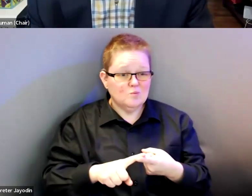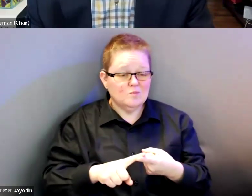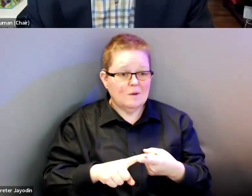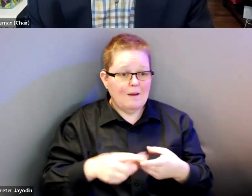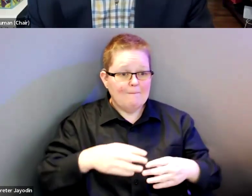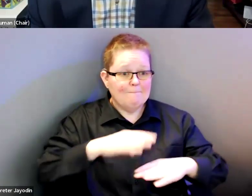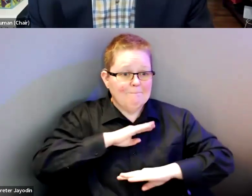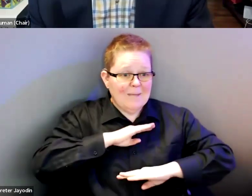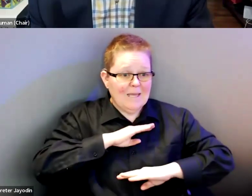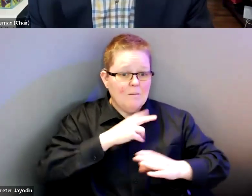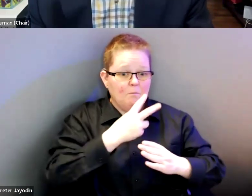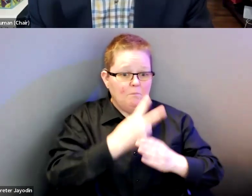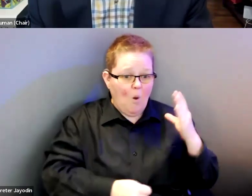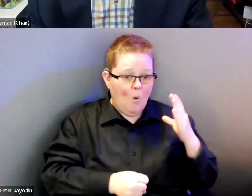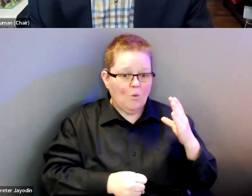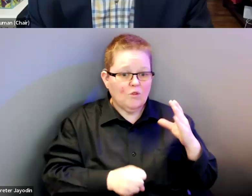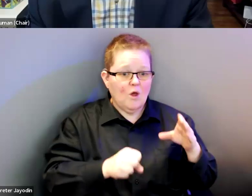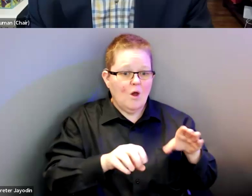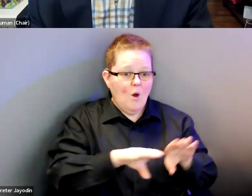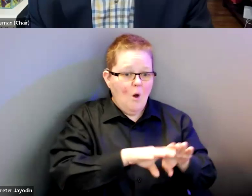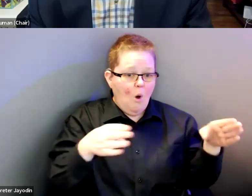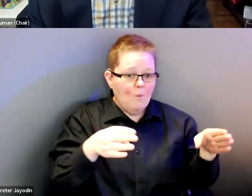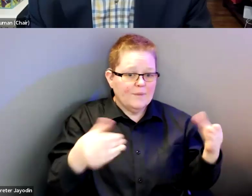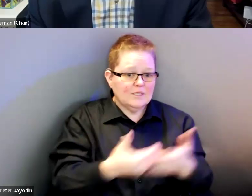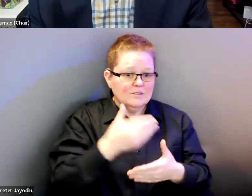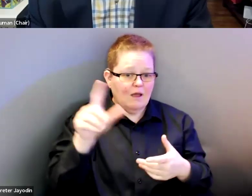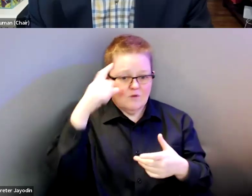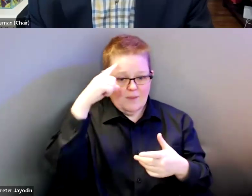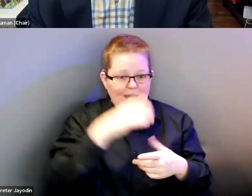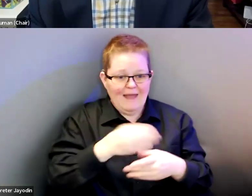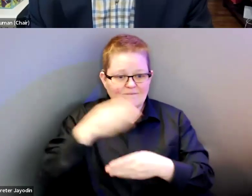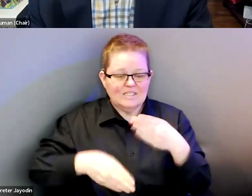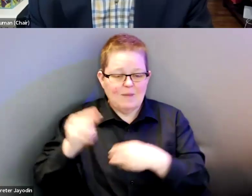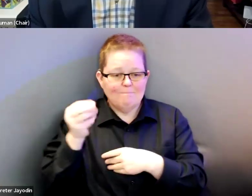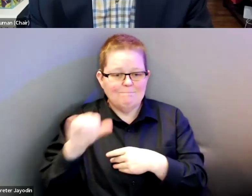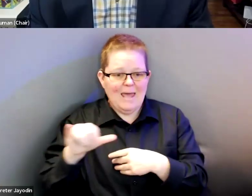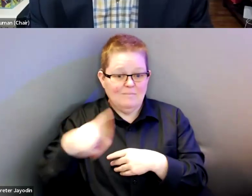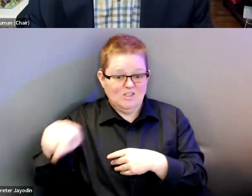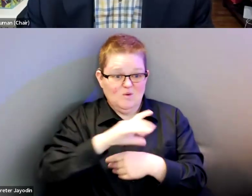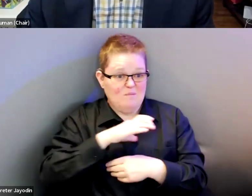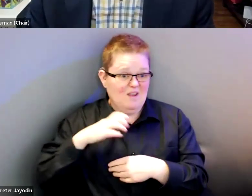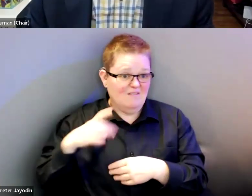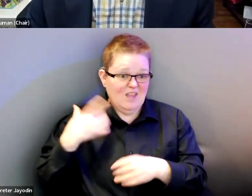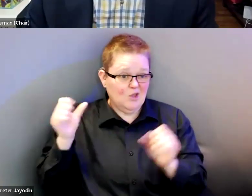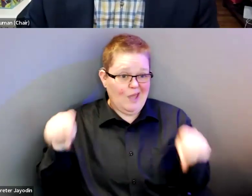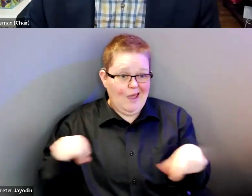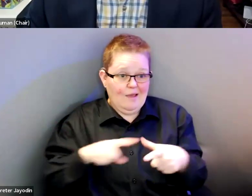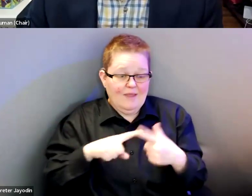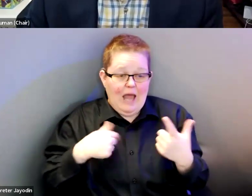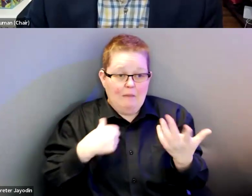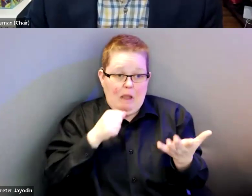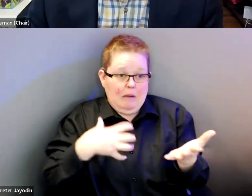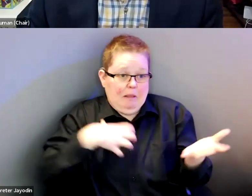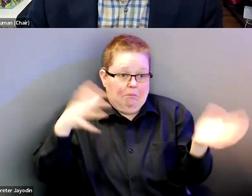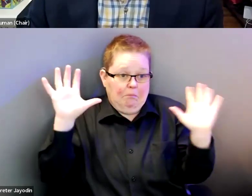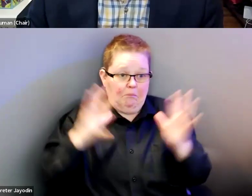open government and get it done by May. But again, as the committee members, if you feel you can, then I'm certainly not one to object.